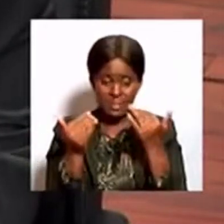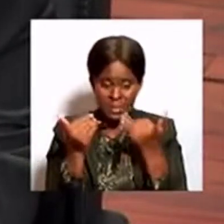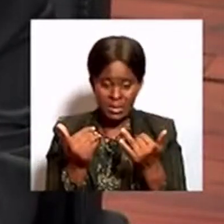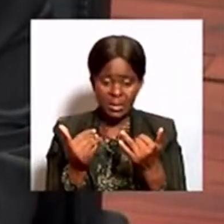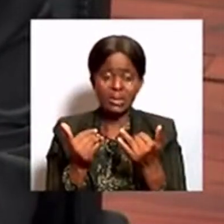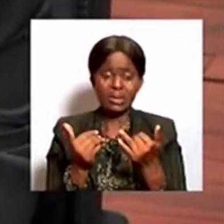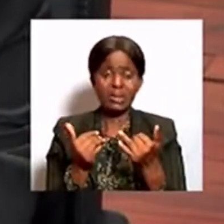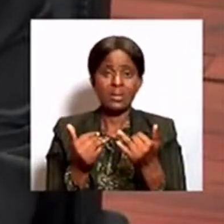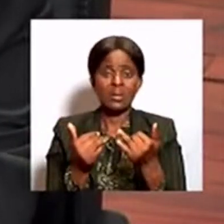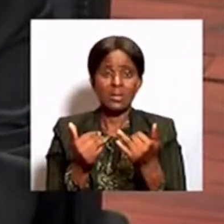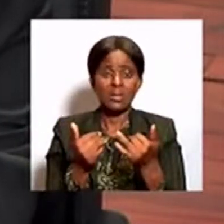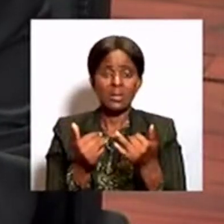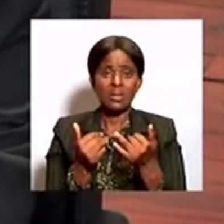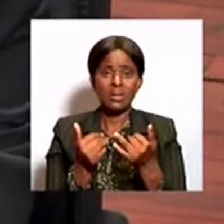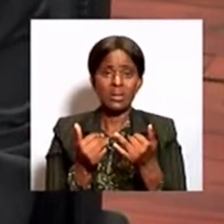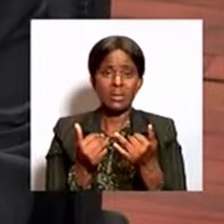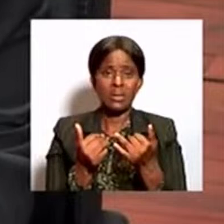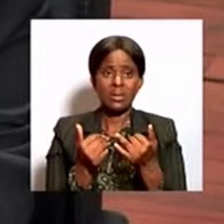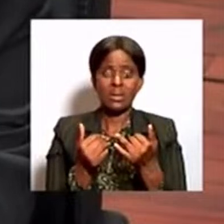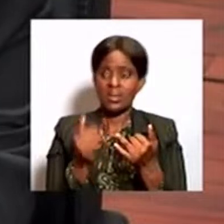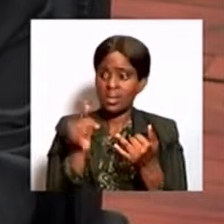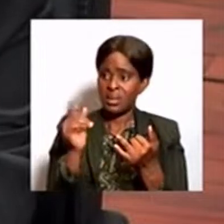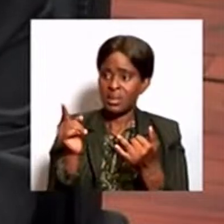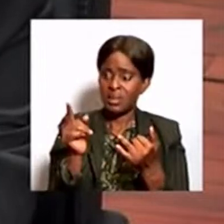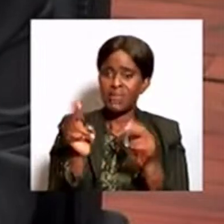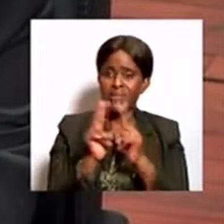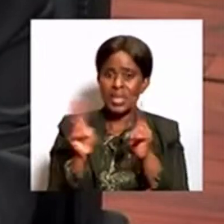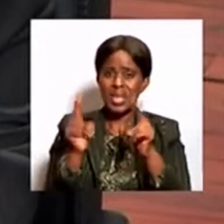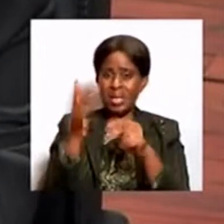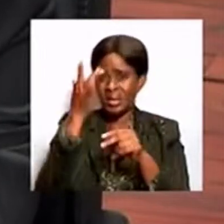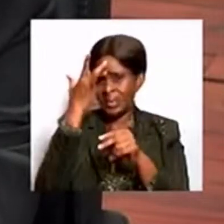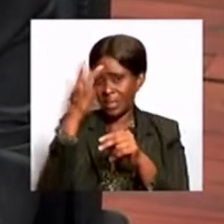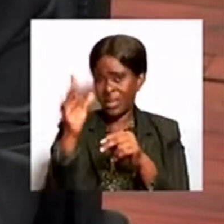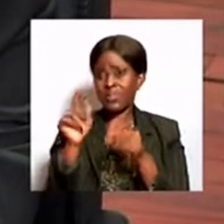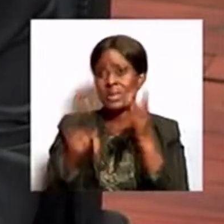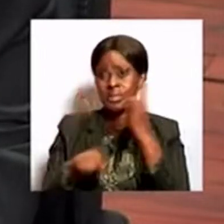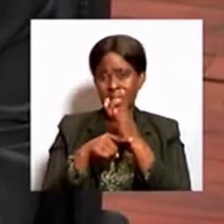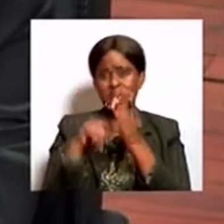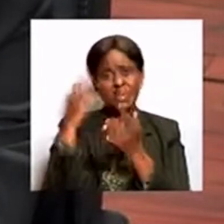a very vibrant town clerk,